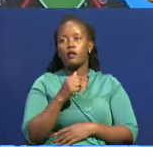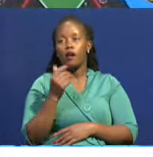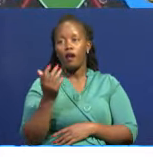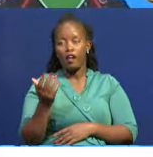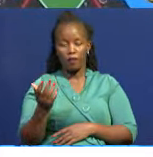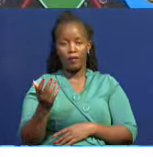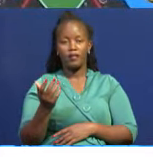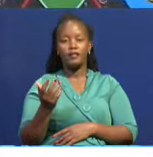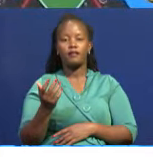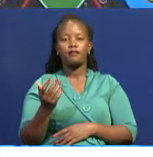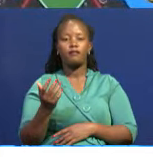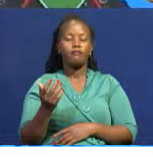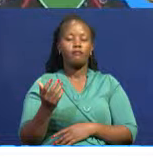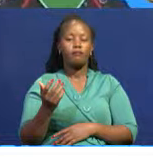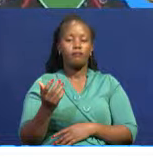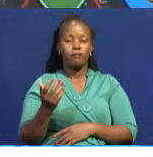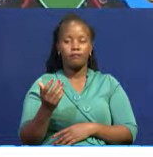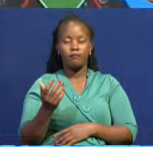to